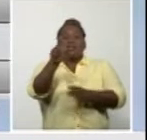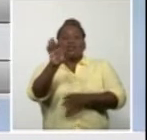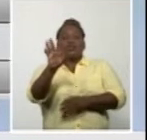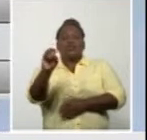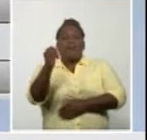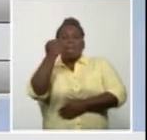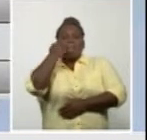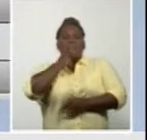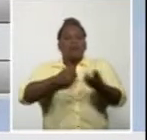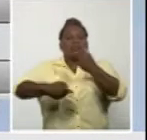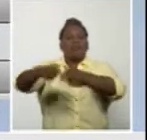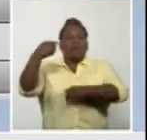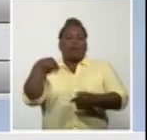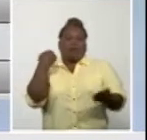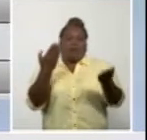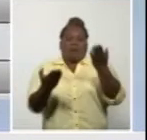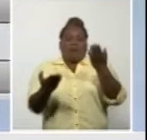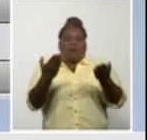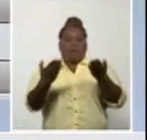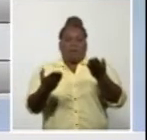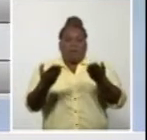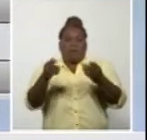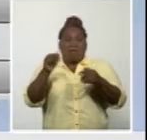giving a lethality of